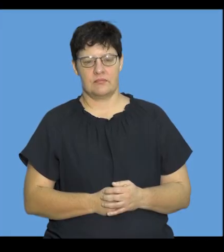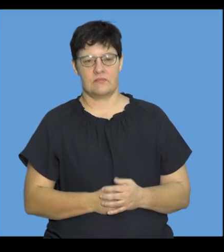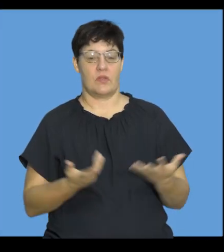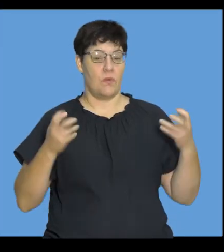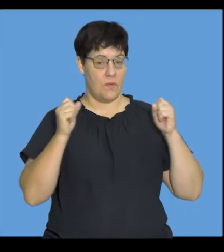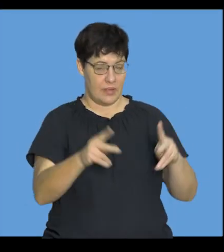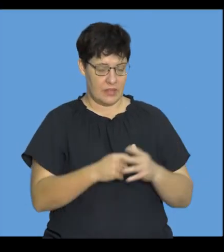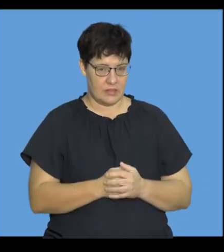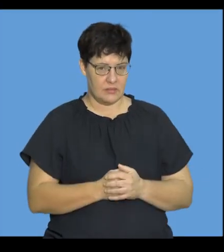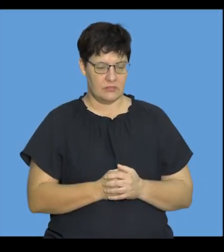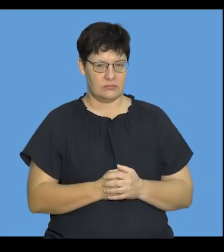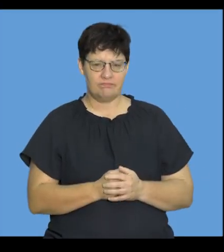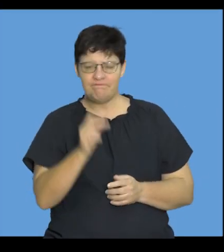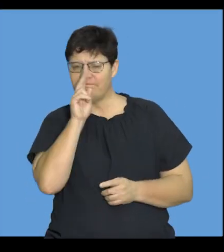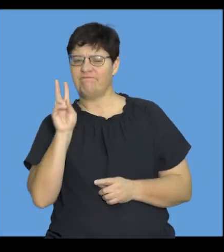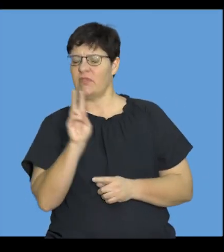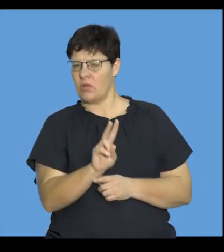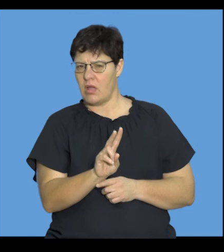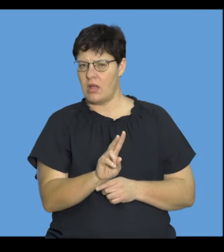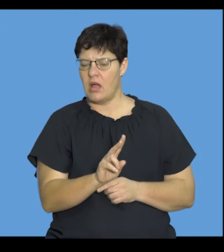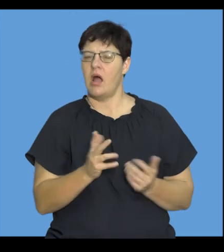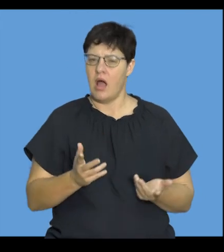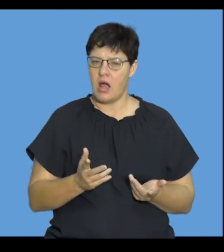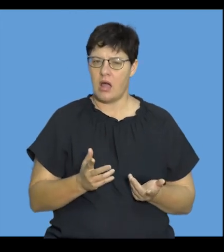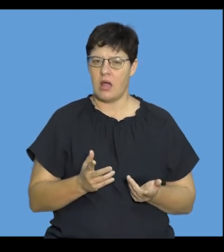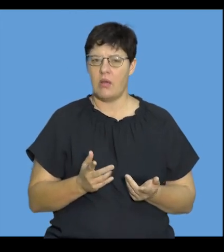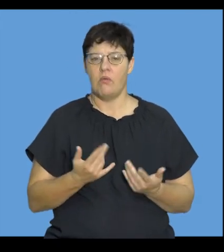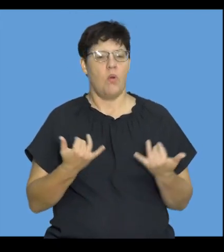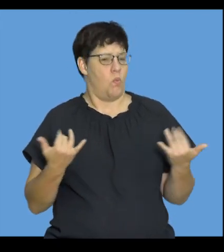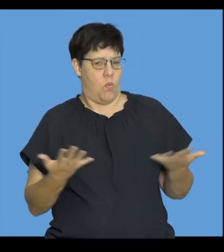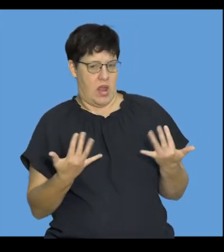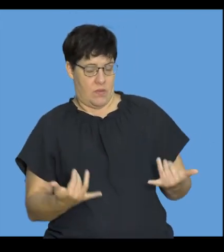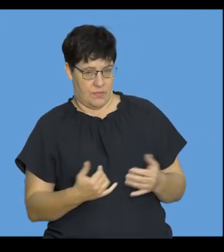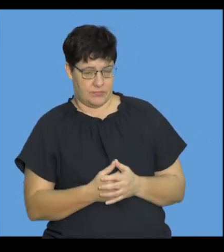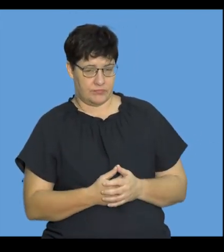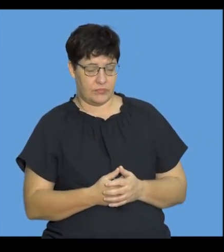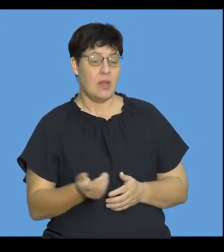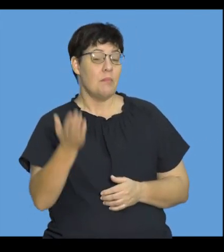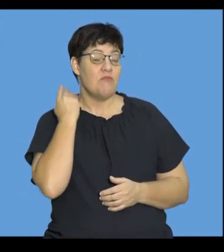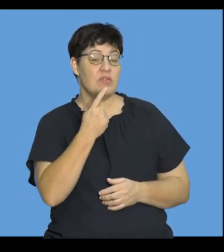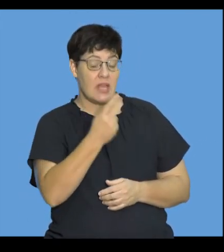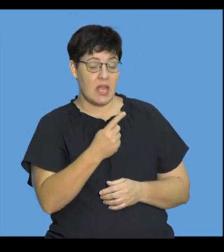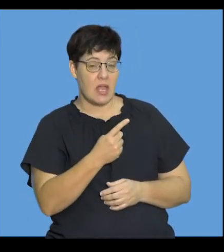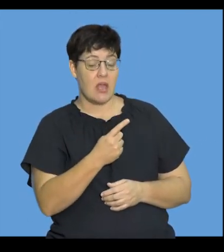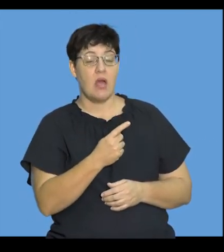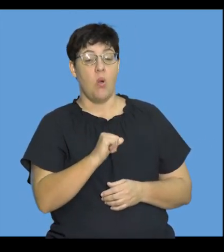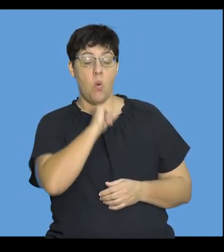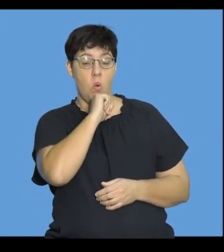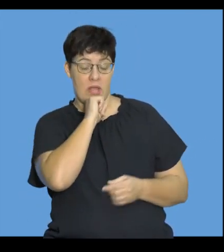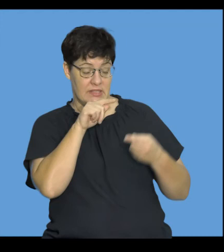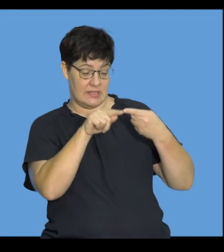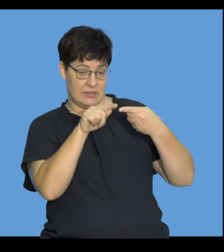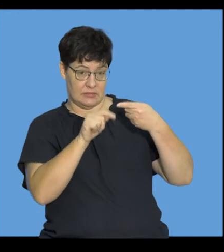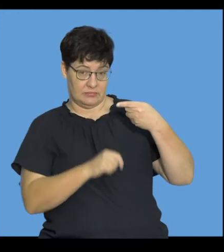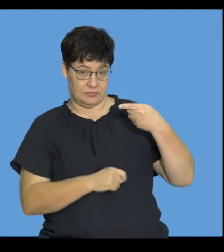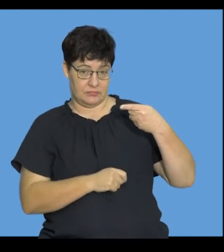Okay, guys, so let's look at this and see at what point are we. We said that in August, we